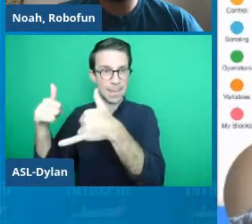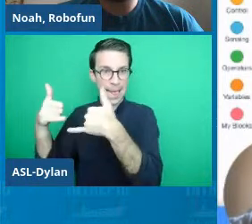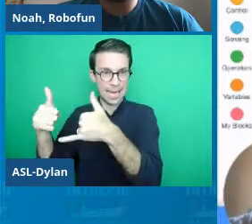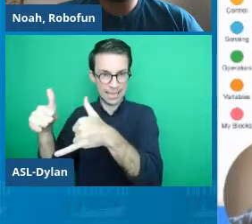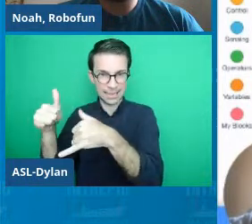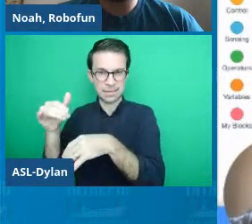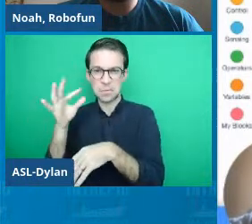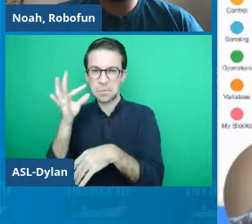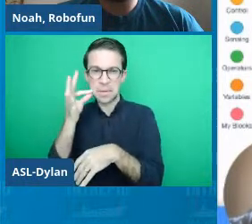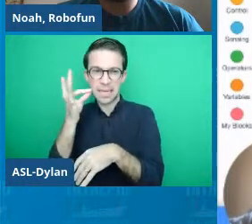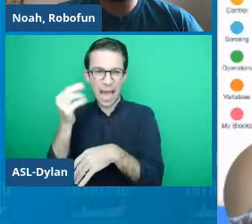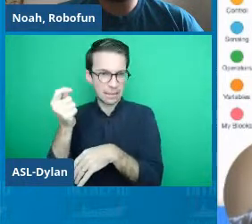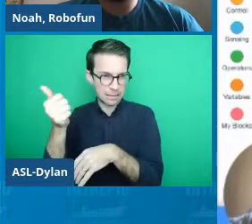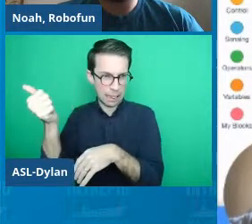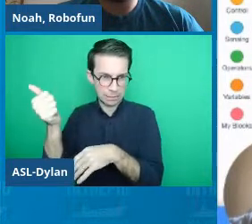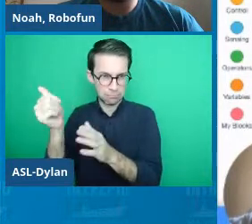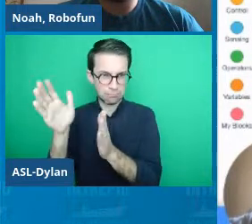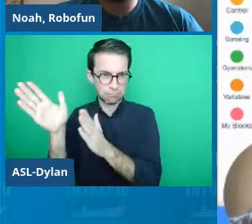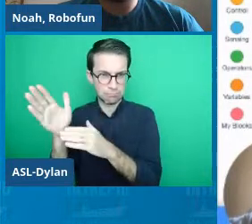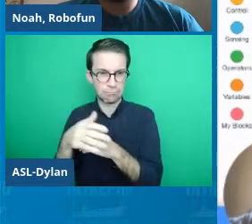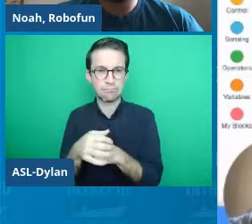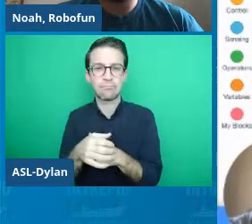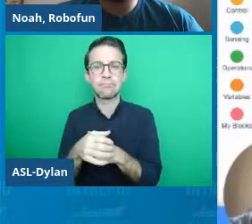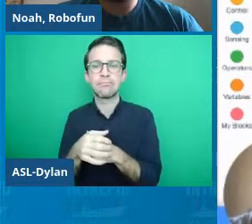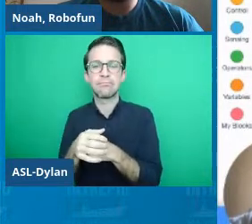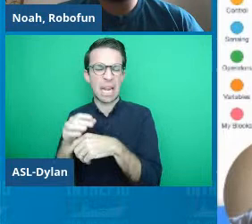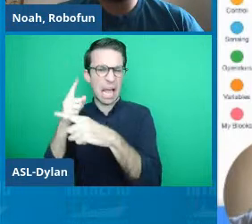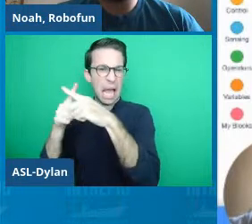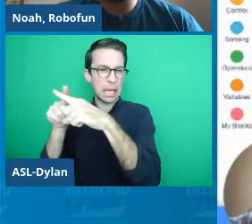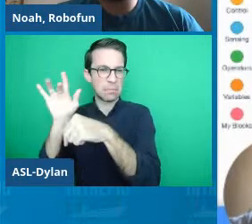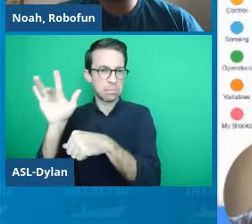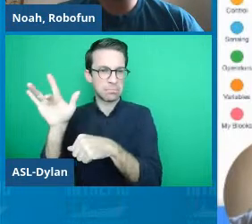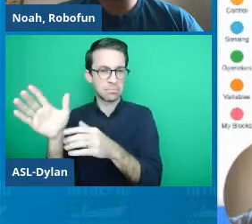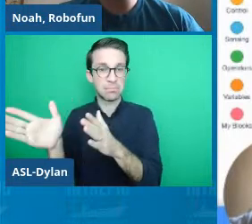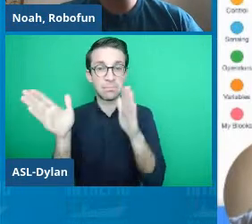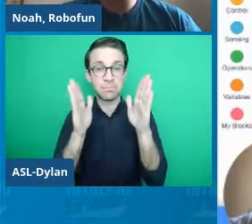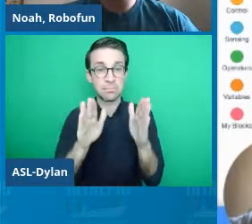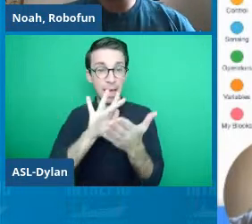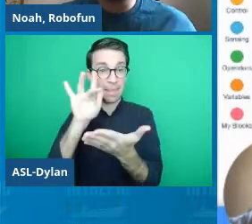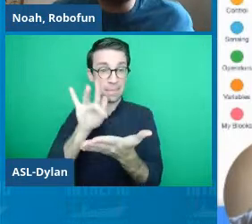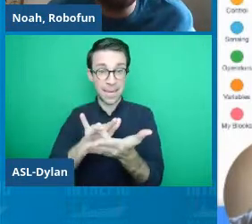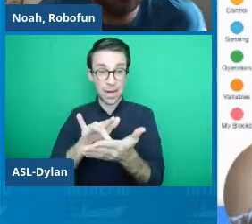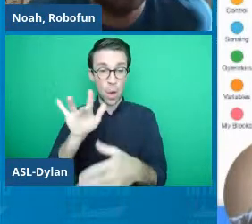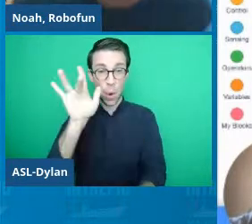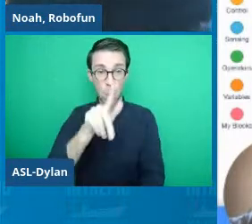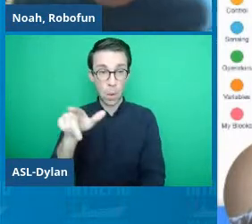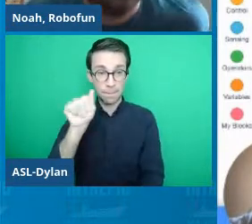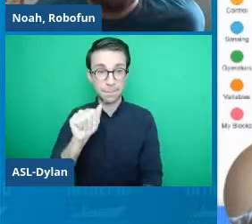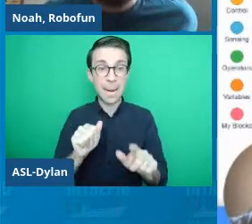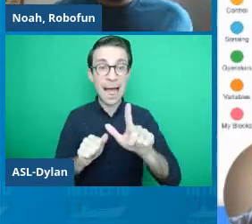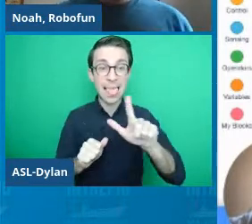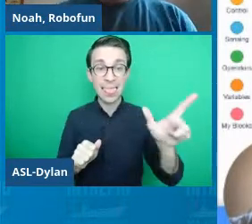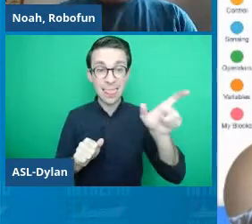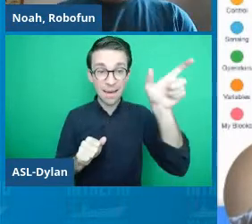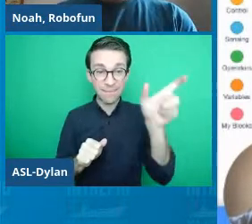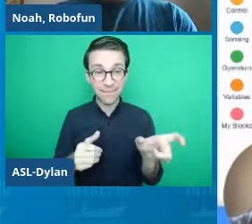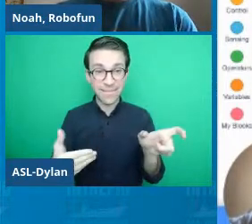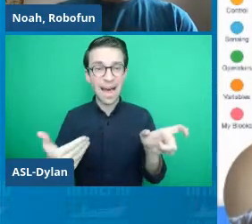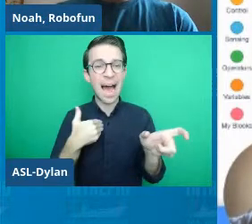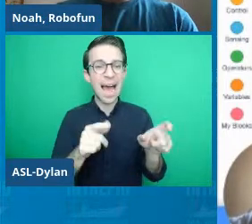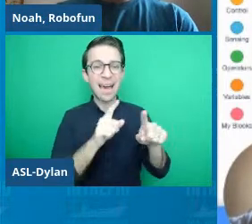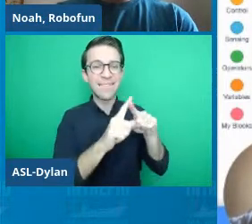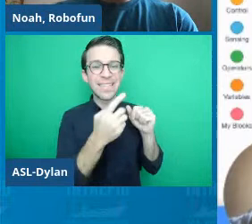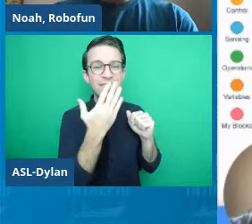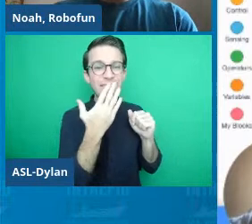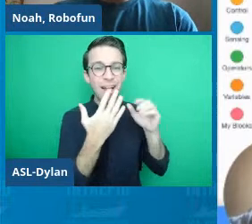character. I'm just going to delete that character by clicking an X. And over here, I've got this empty space. And over here, I've got different